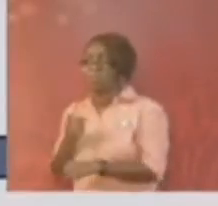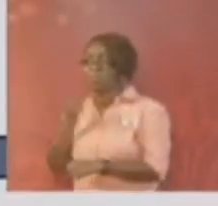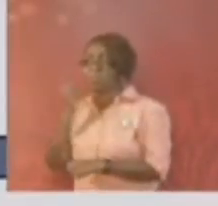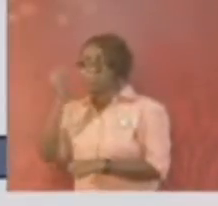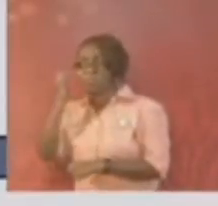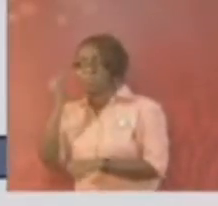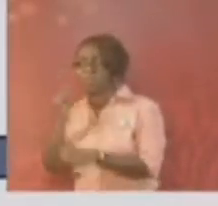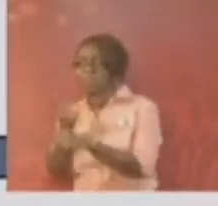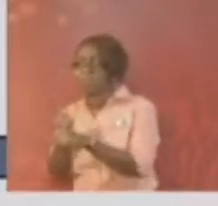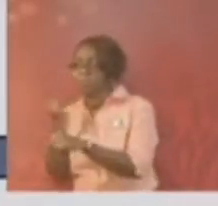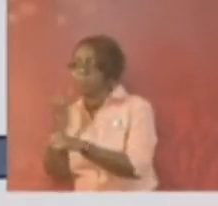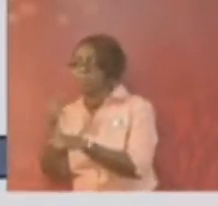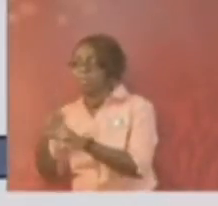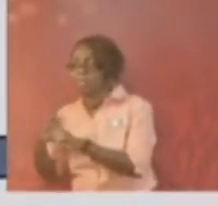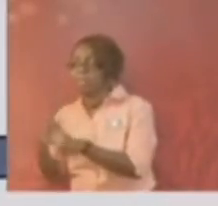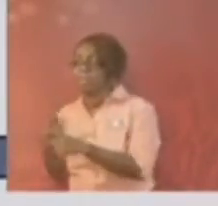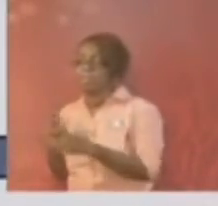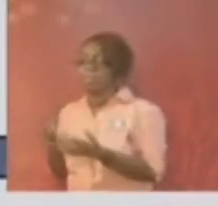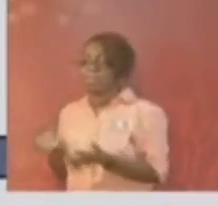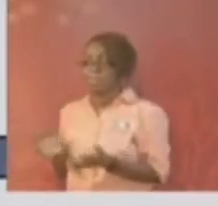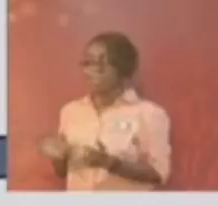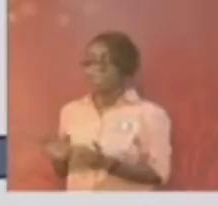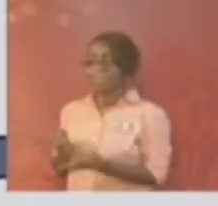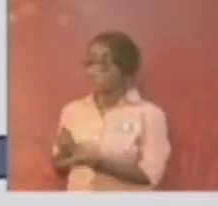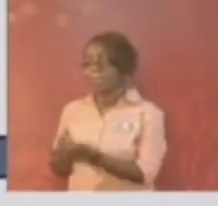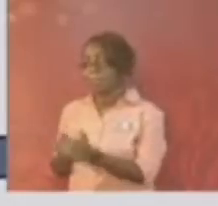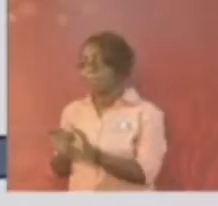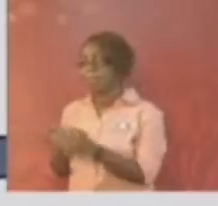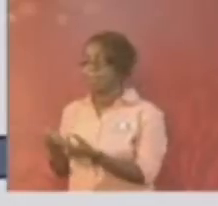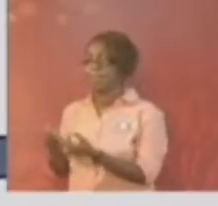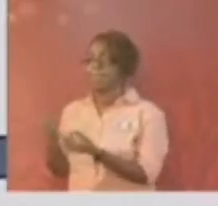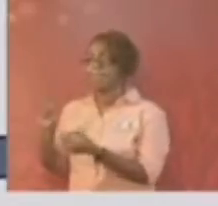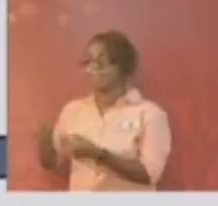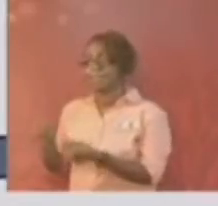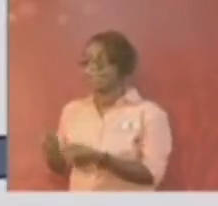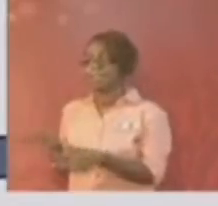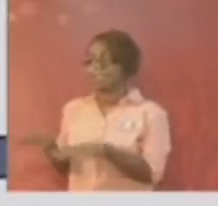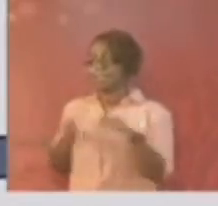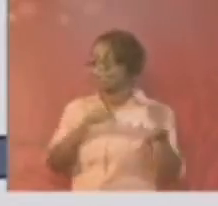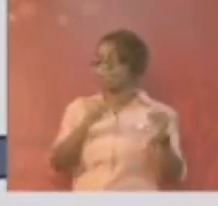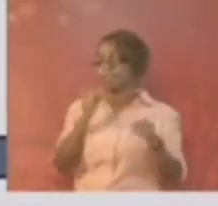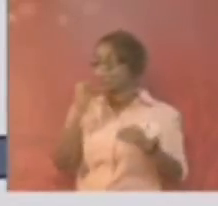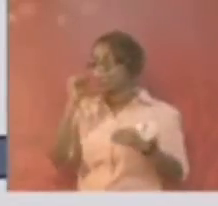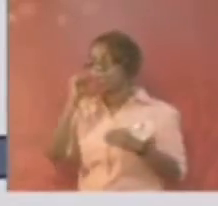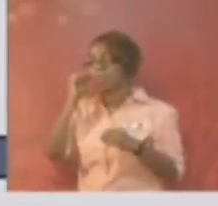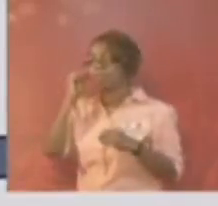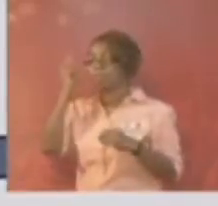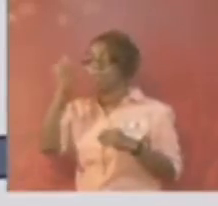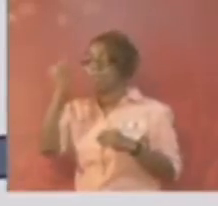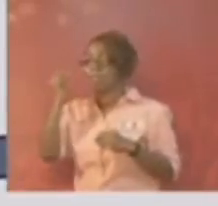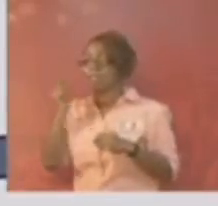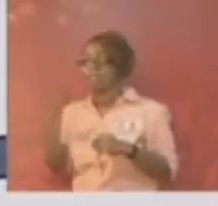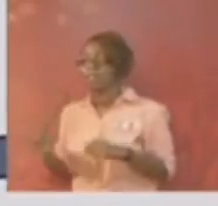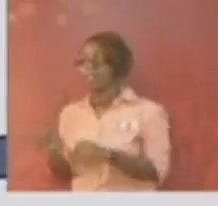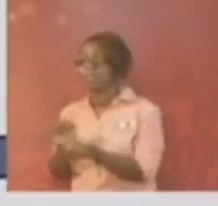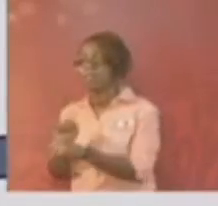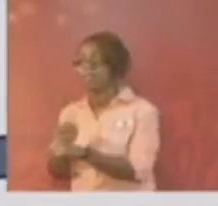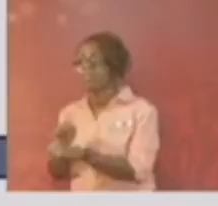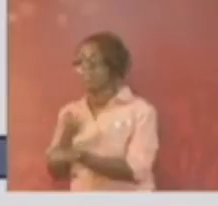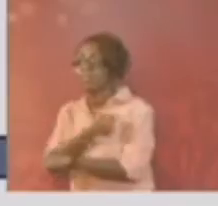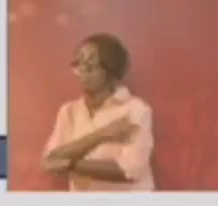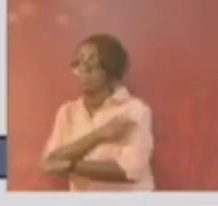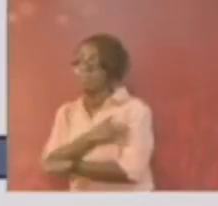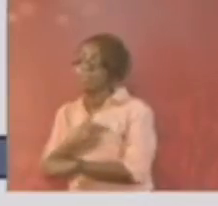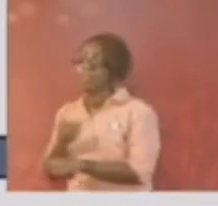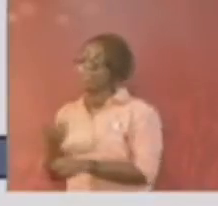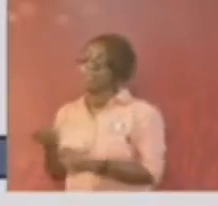to move out of their homes in order to continue providing care for COVID-19 patients. What we've attempted to do here is